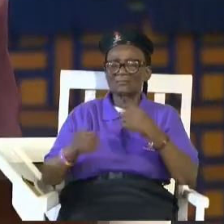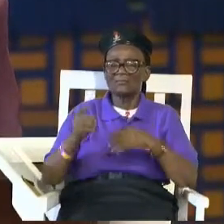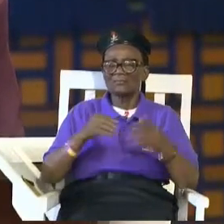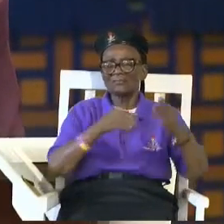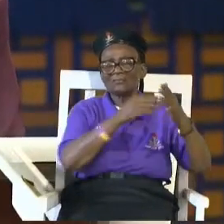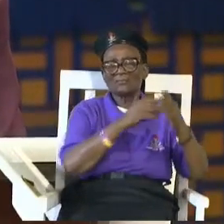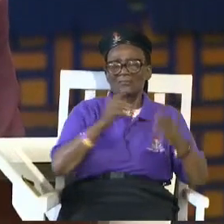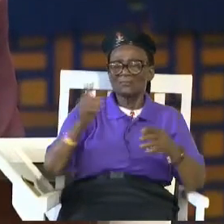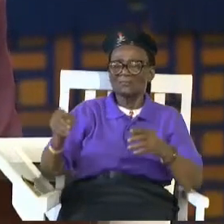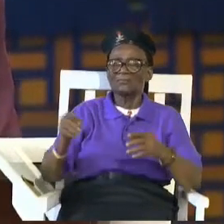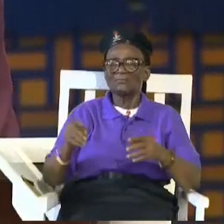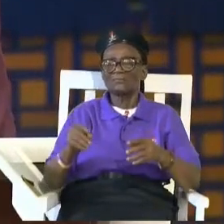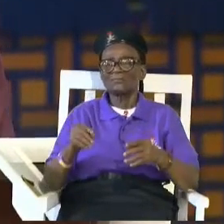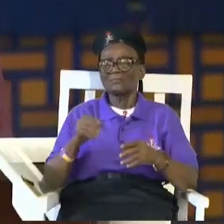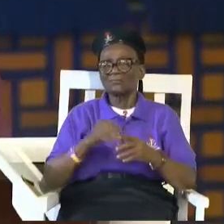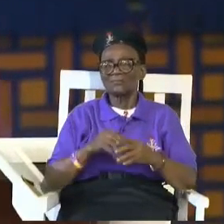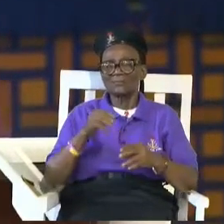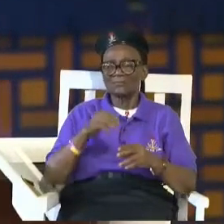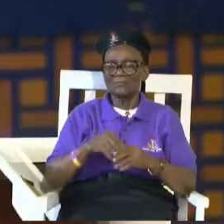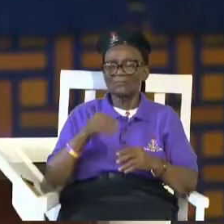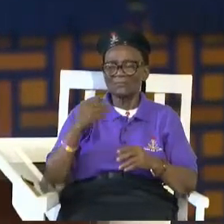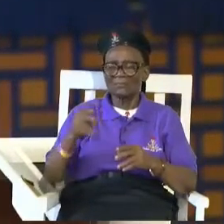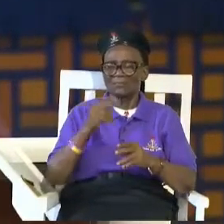Lord. We will see what God will do.